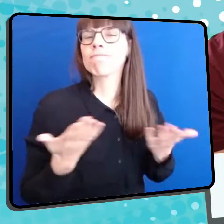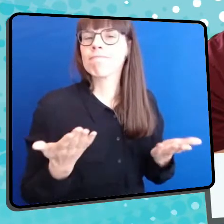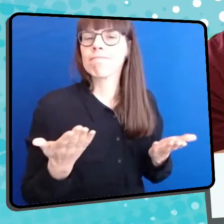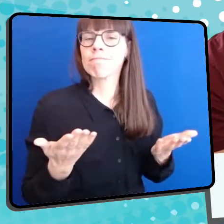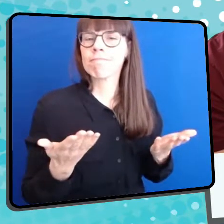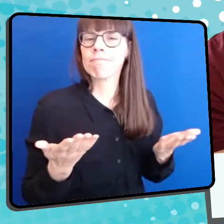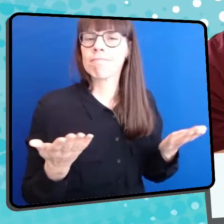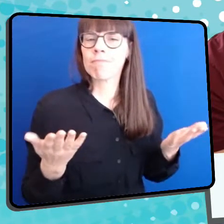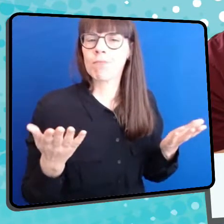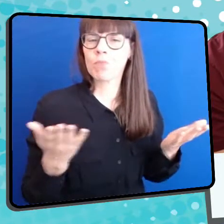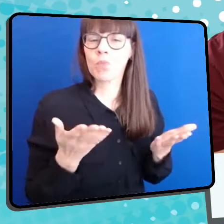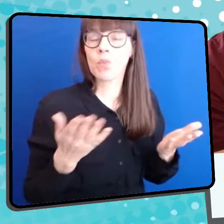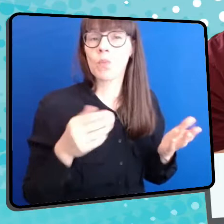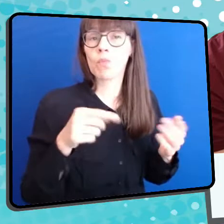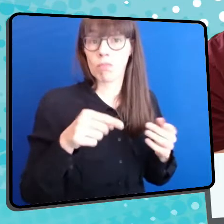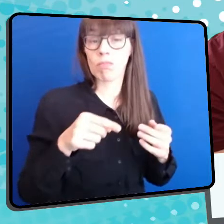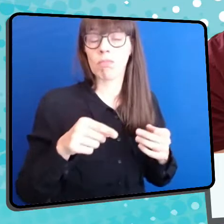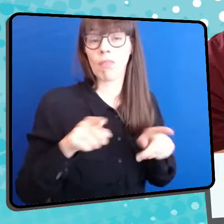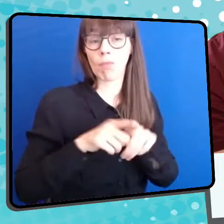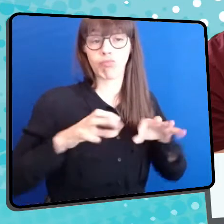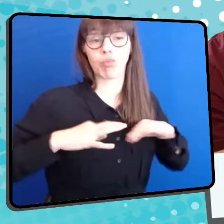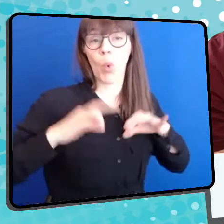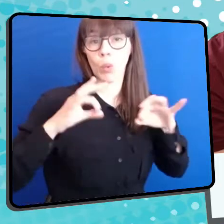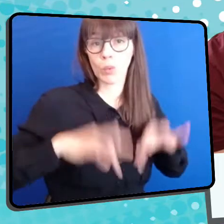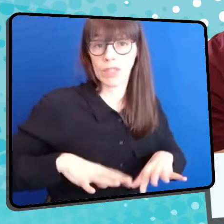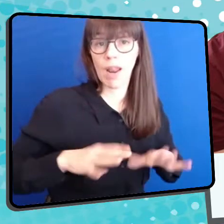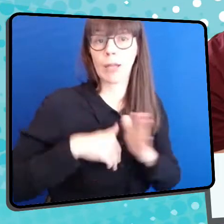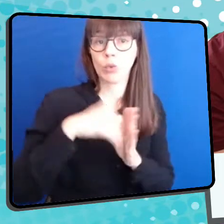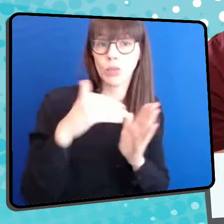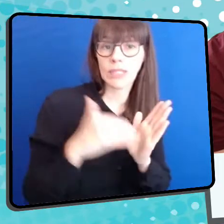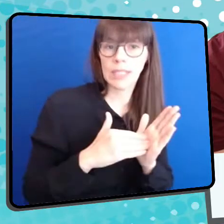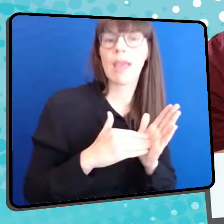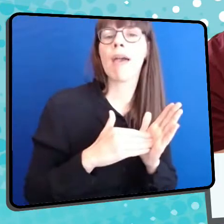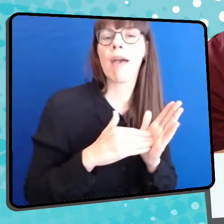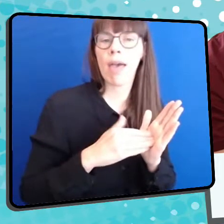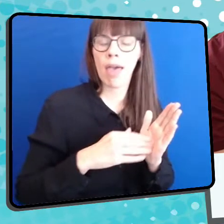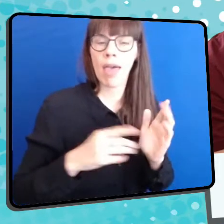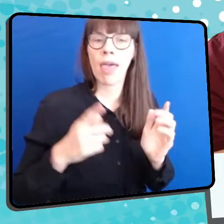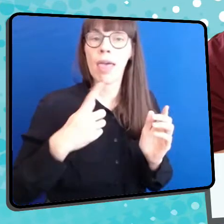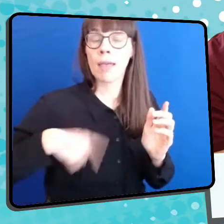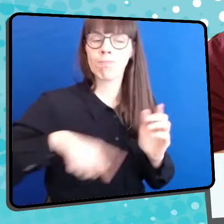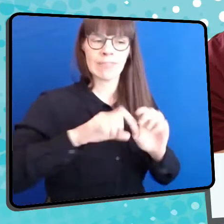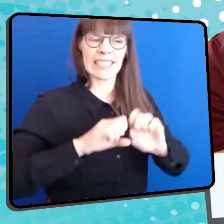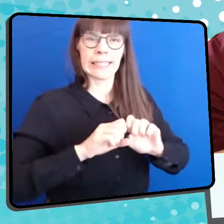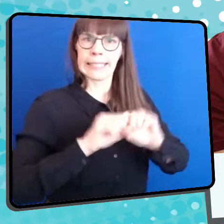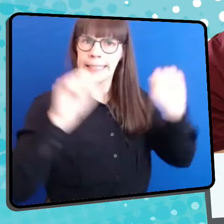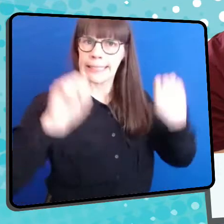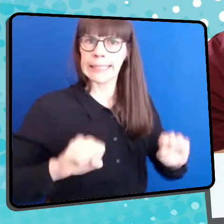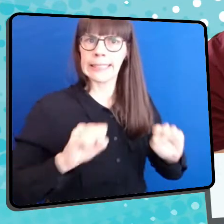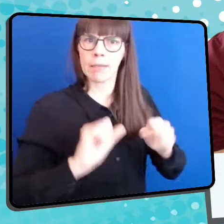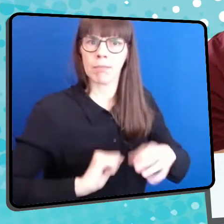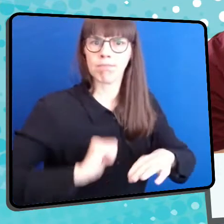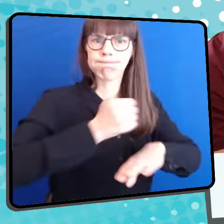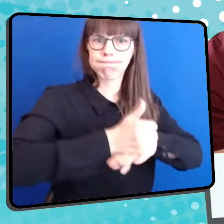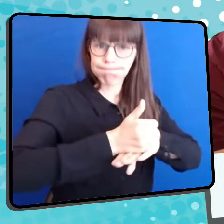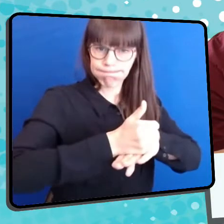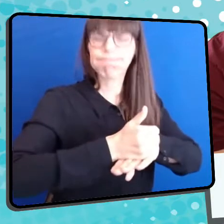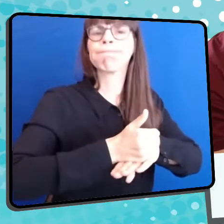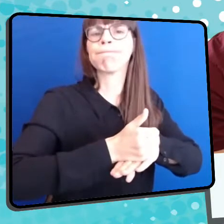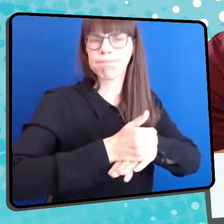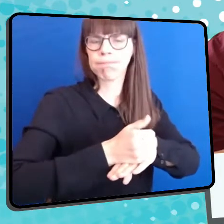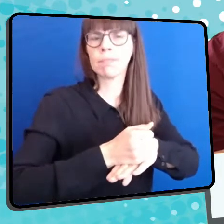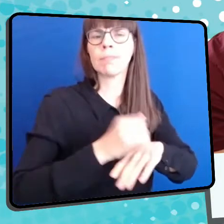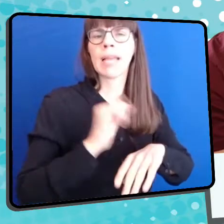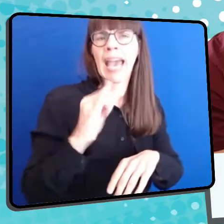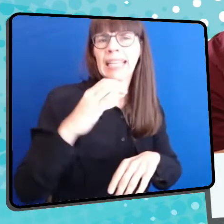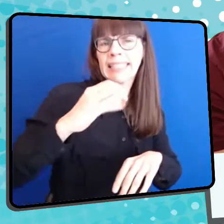Victoria. So across Australia and New Zealand, we built out a reporting tool and a whole dashboard system, which over COVID with the ICU strain and stuff, like really